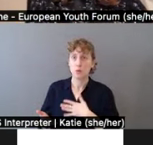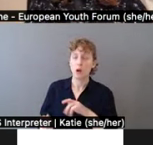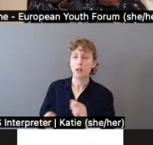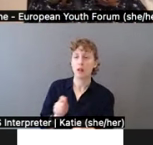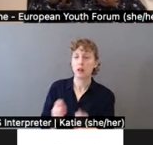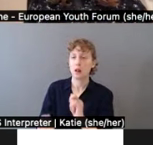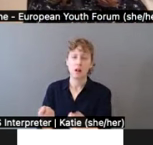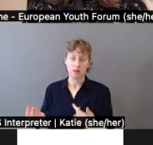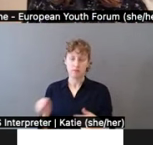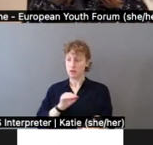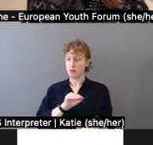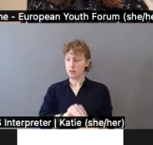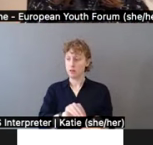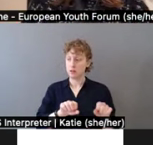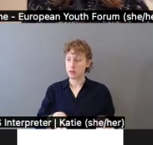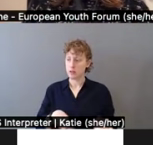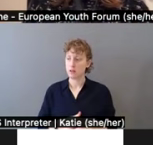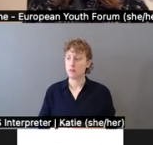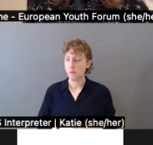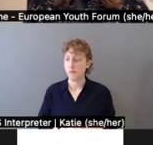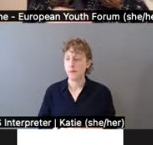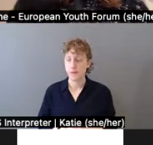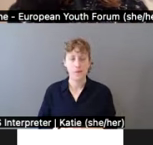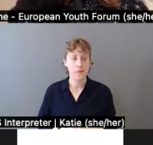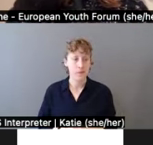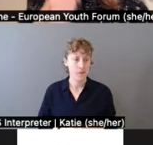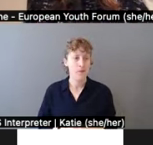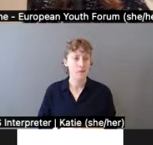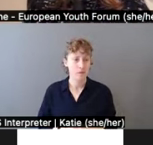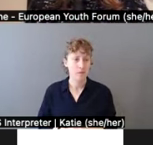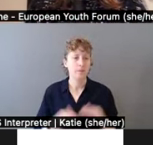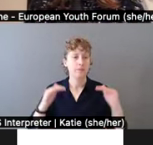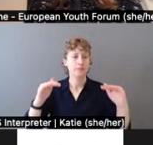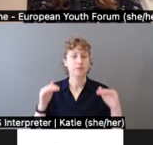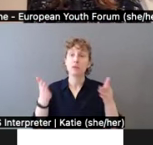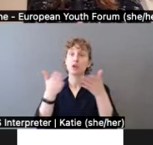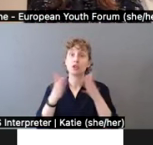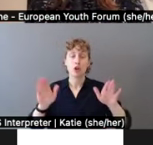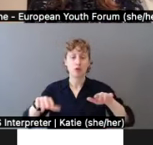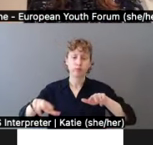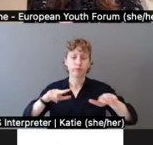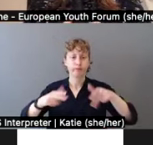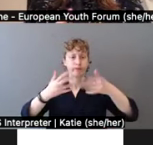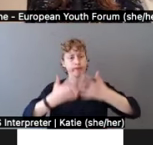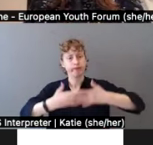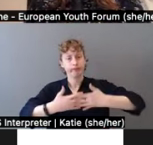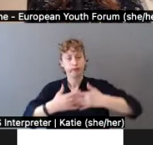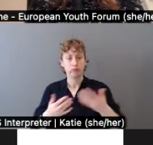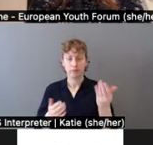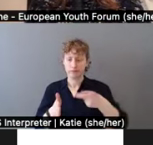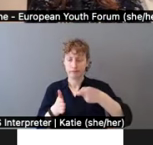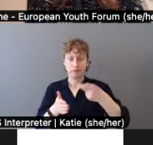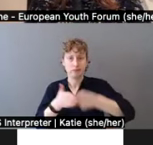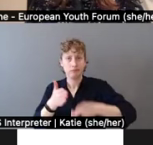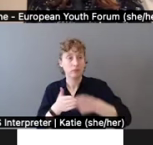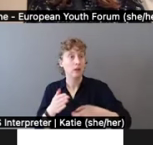then the overheads, so general operational costs, like, for example, Wi-Fi or renting the